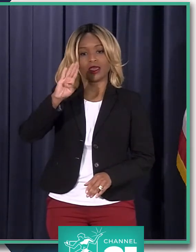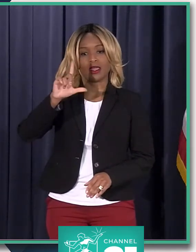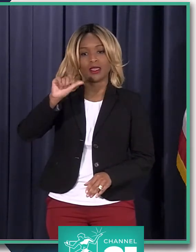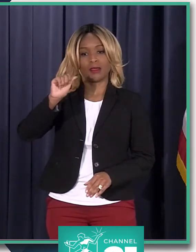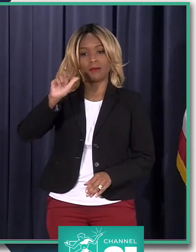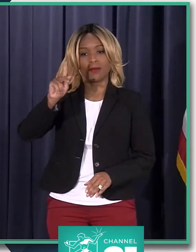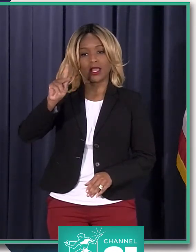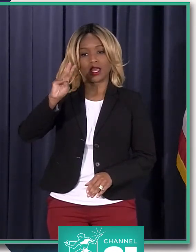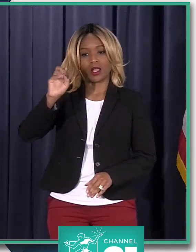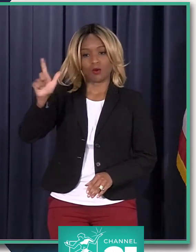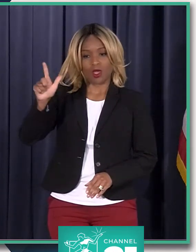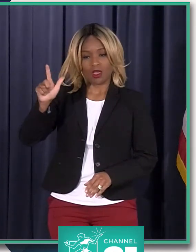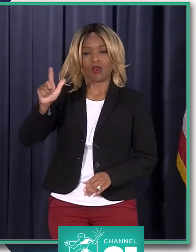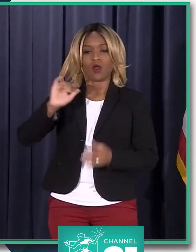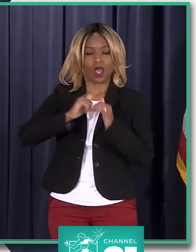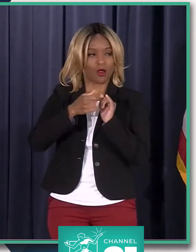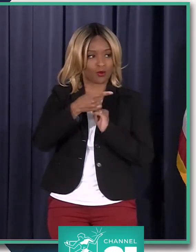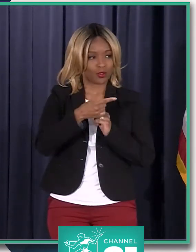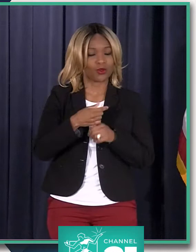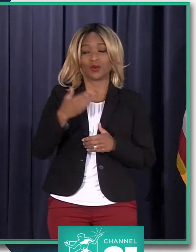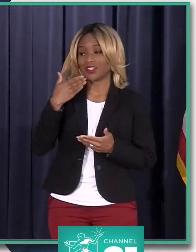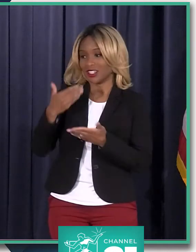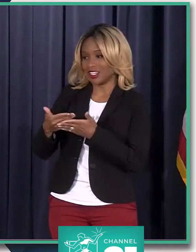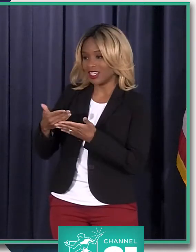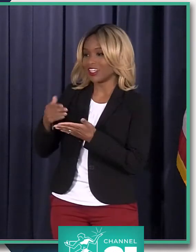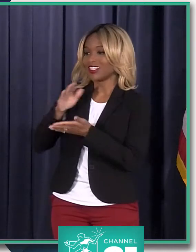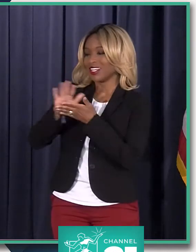Good, Ms. Blackwell, good to talk to you.